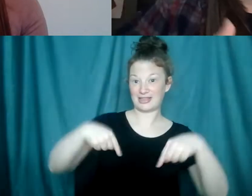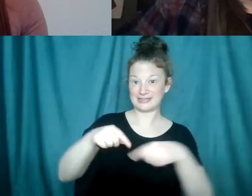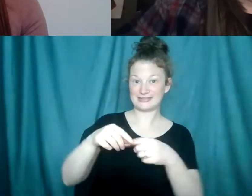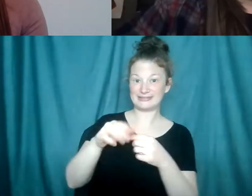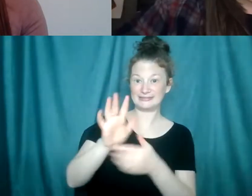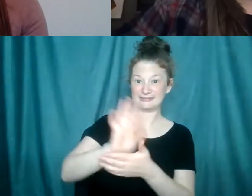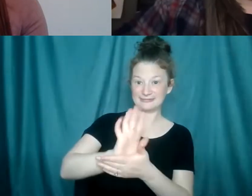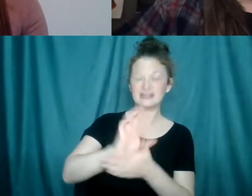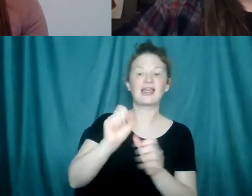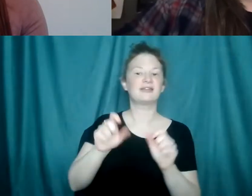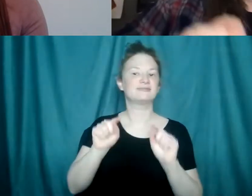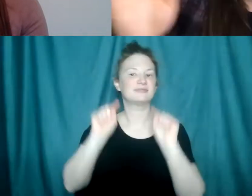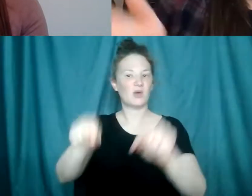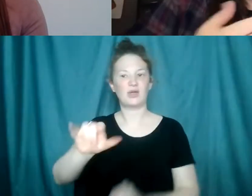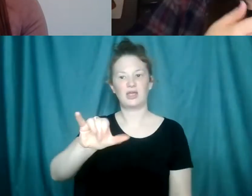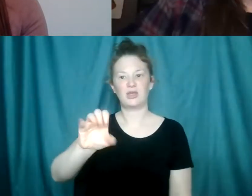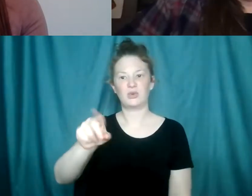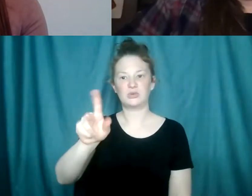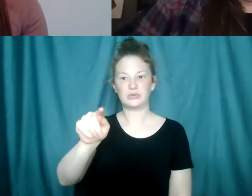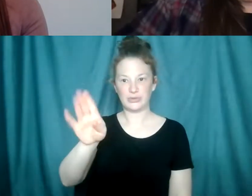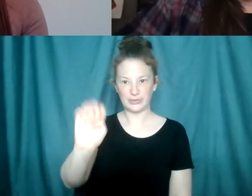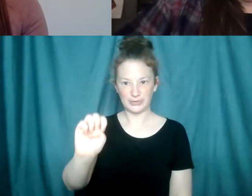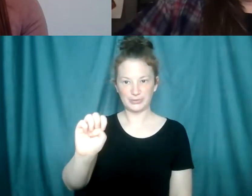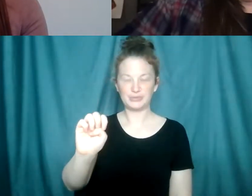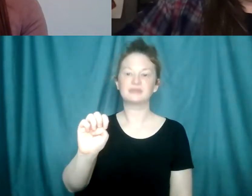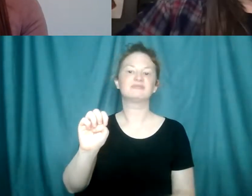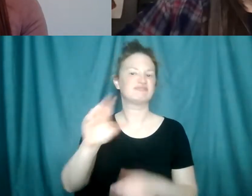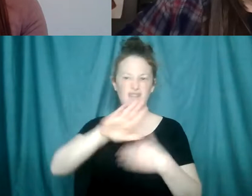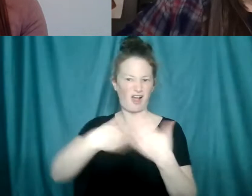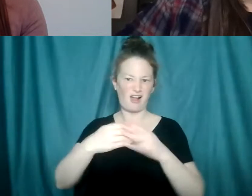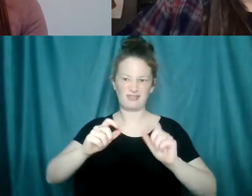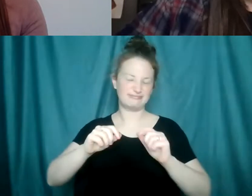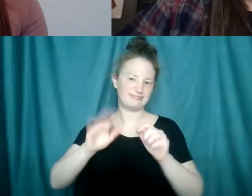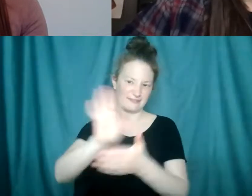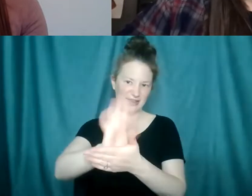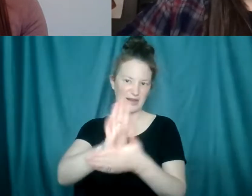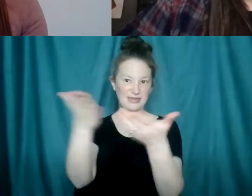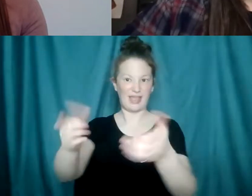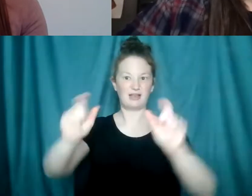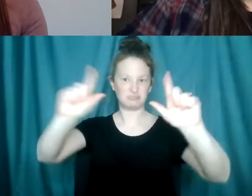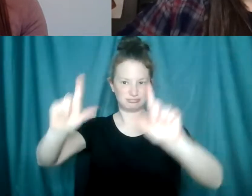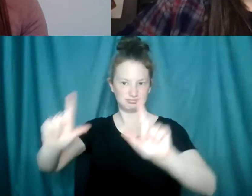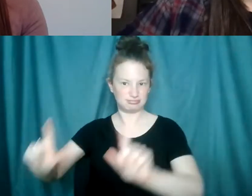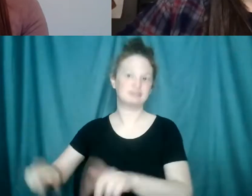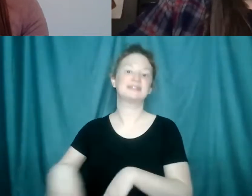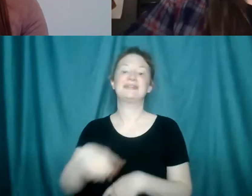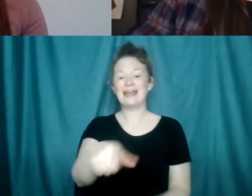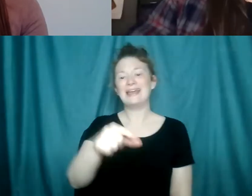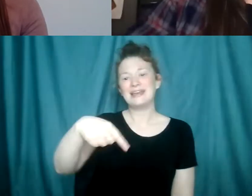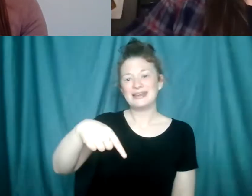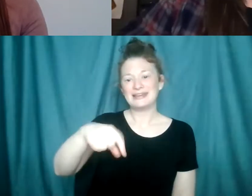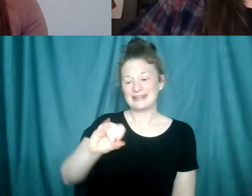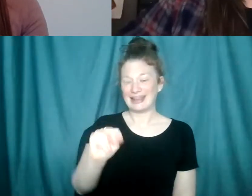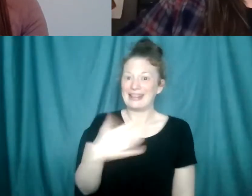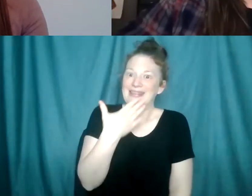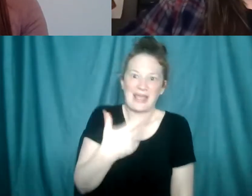go to youtube.com/Skype-a-scientist, and all of our videos are always posted there. Qin, thank you so much for sharing all this super cool